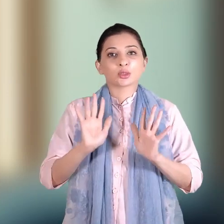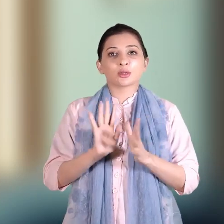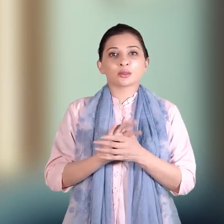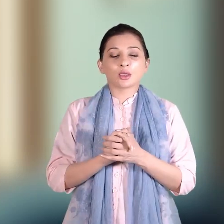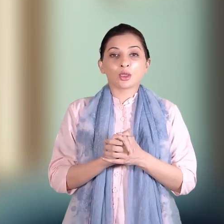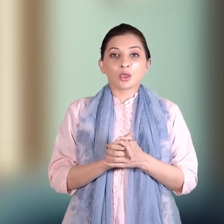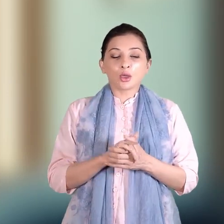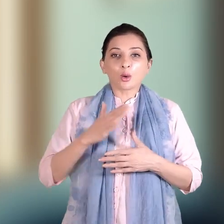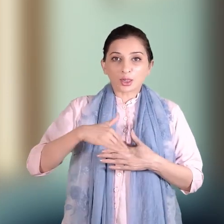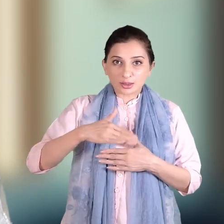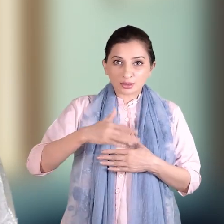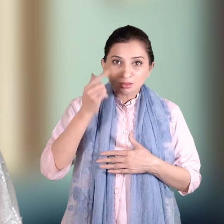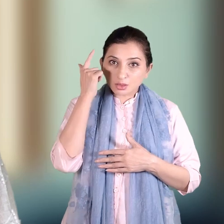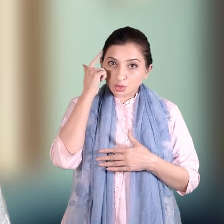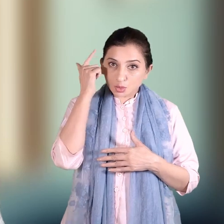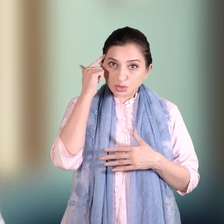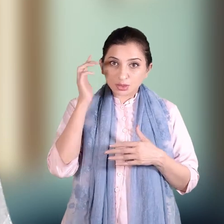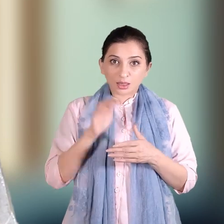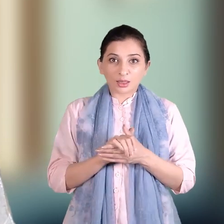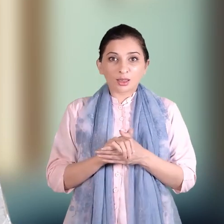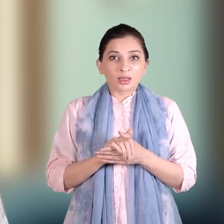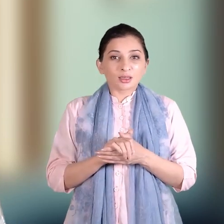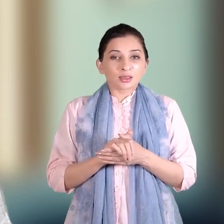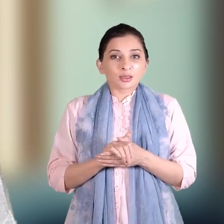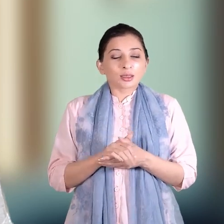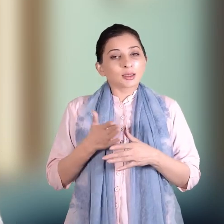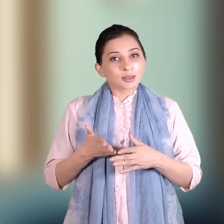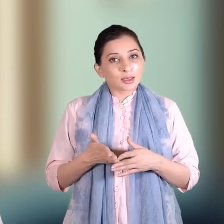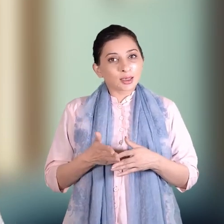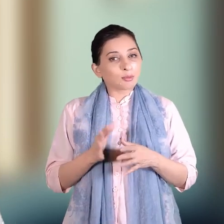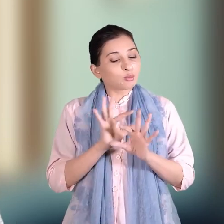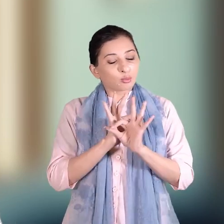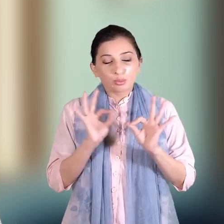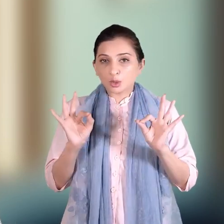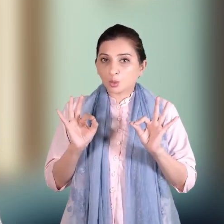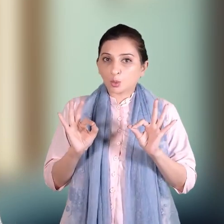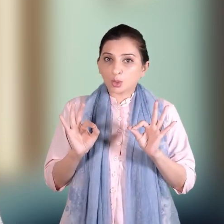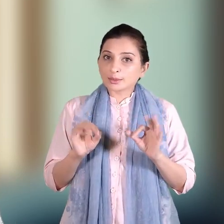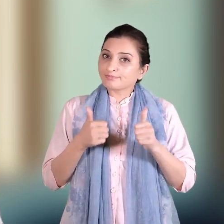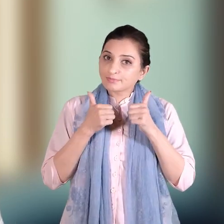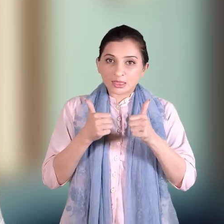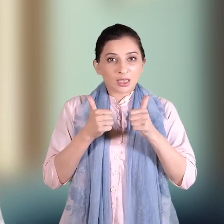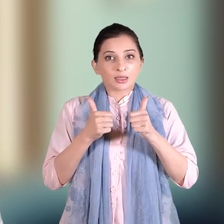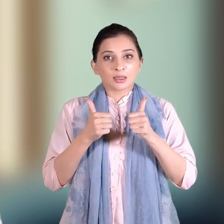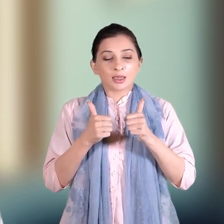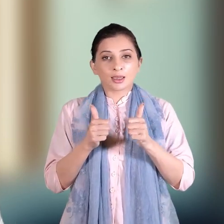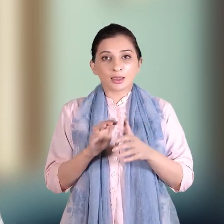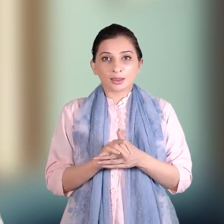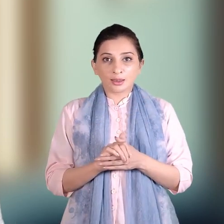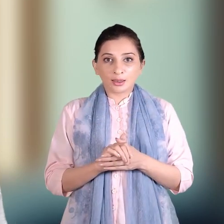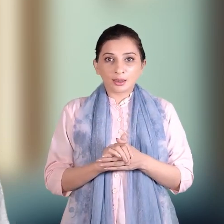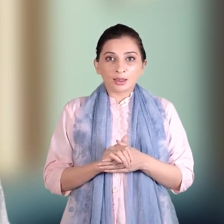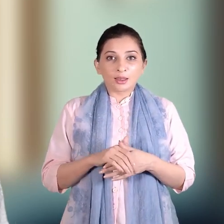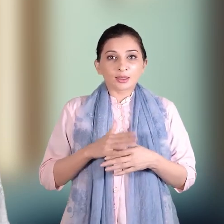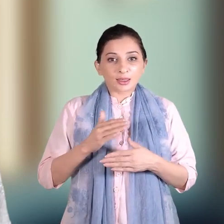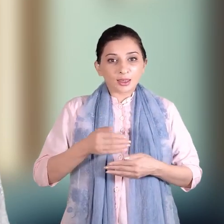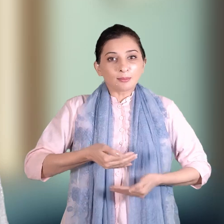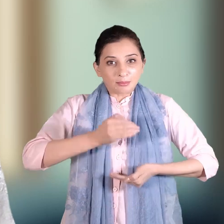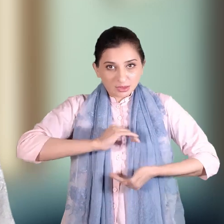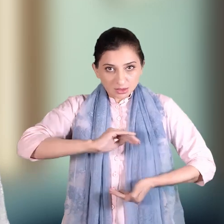to realize and understand that it's completely okay and normal to have